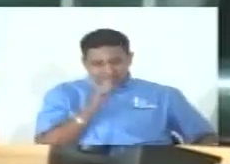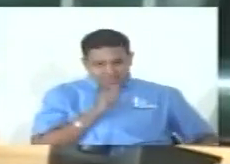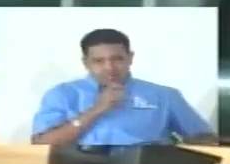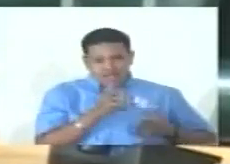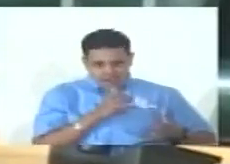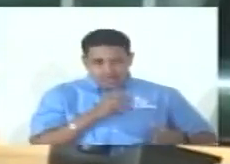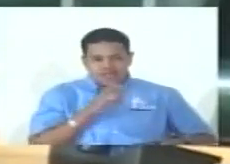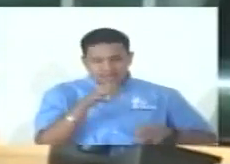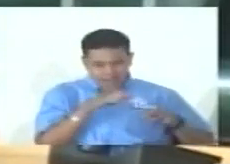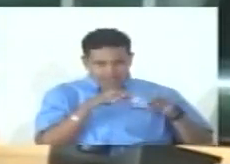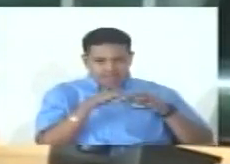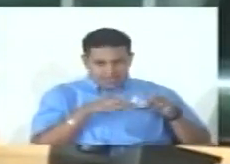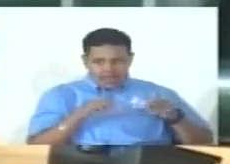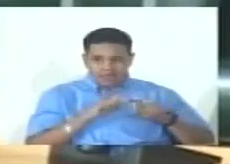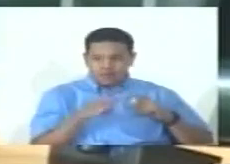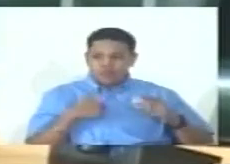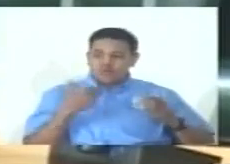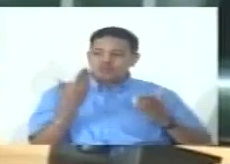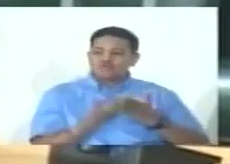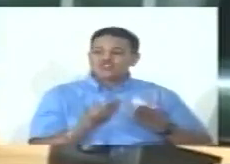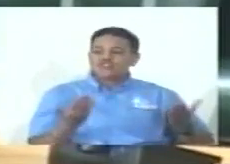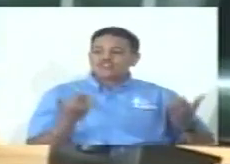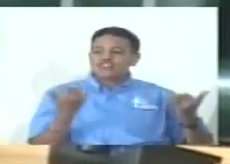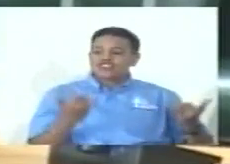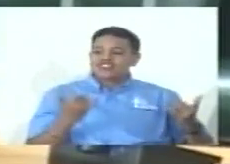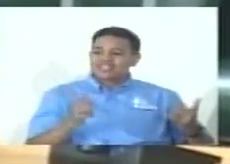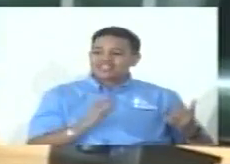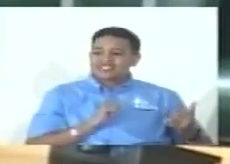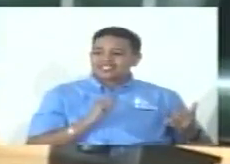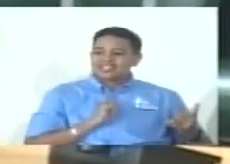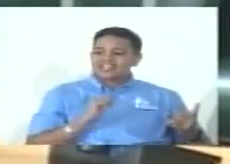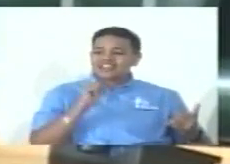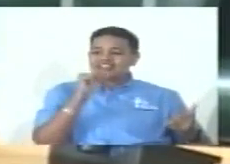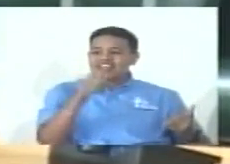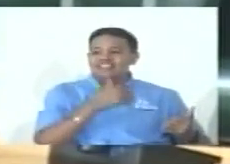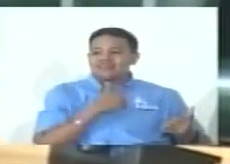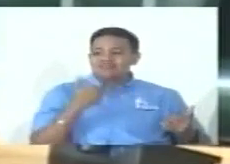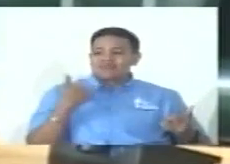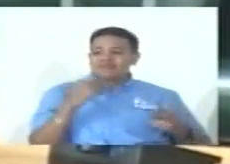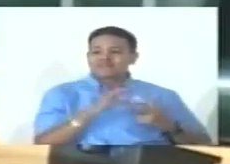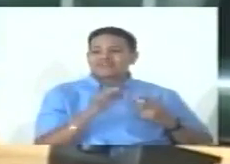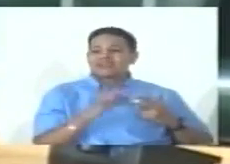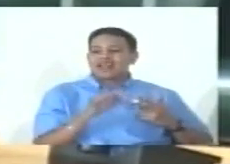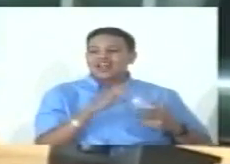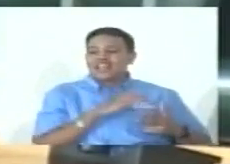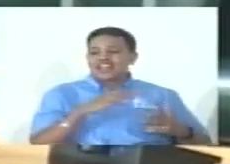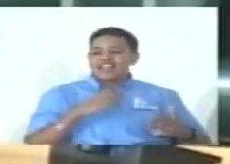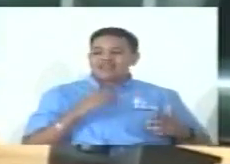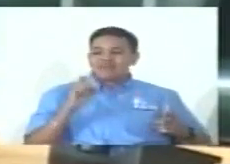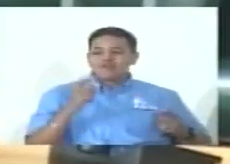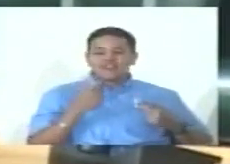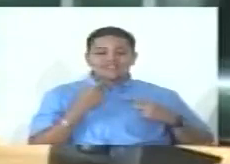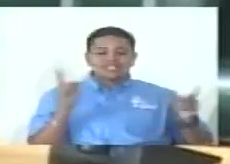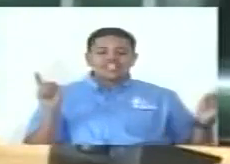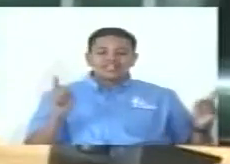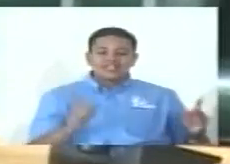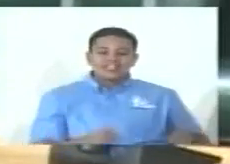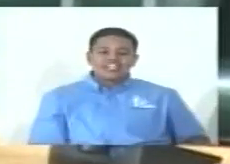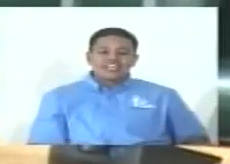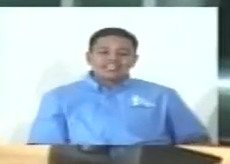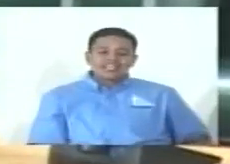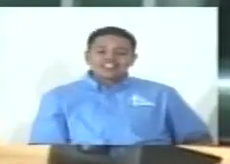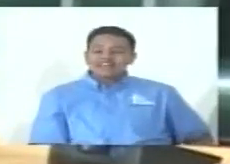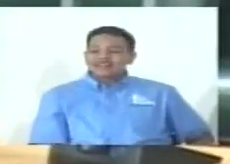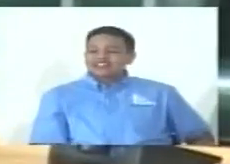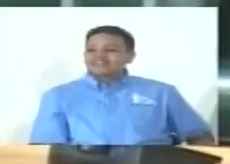But we are where we are today. No, I was not a member of the Joint Select Committee. I must declare that. But